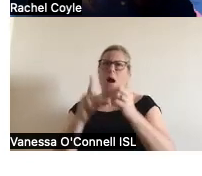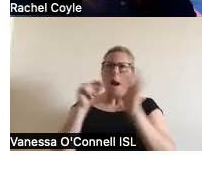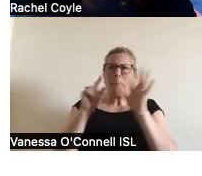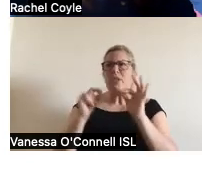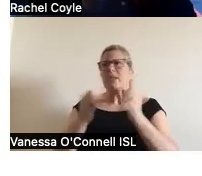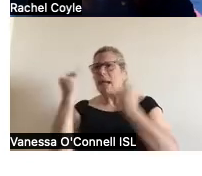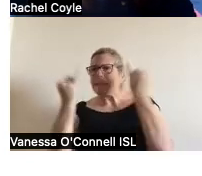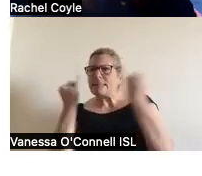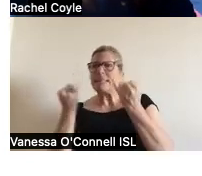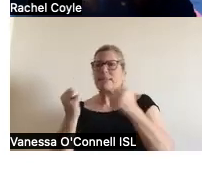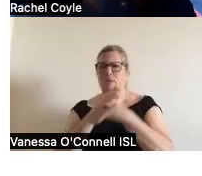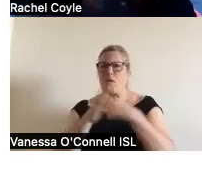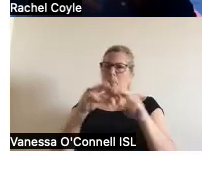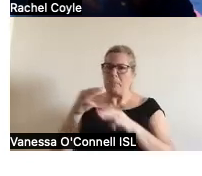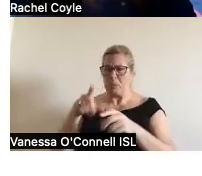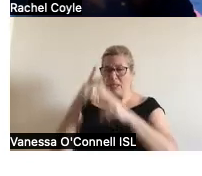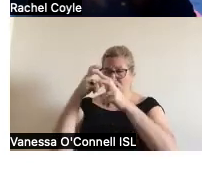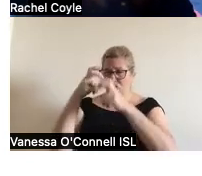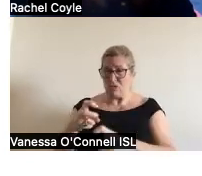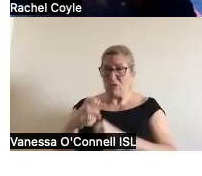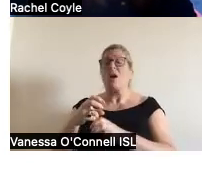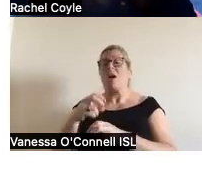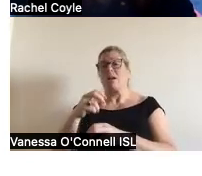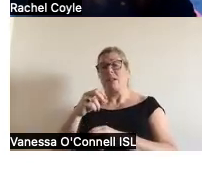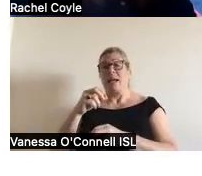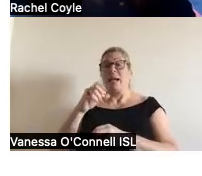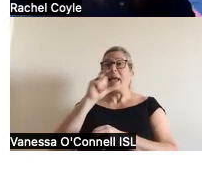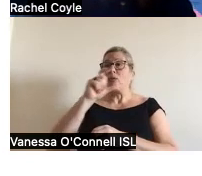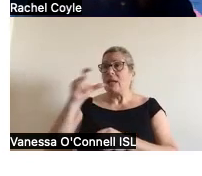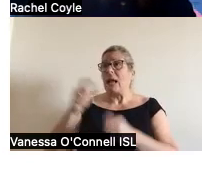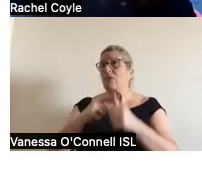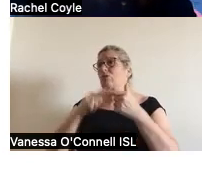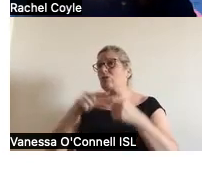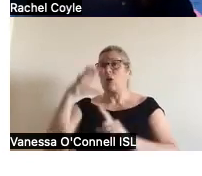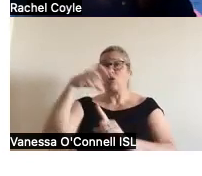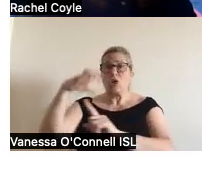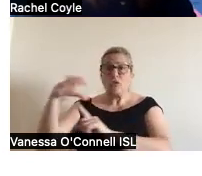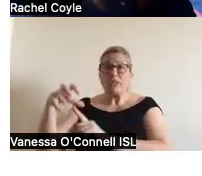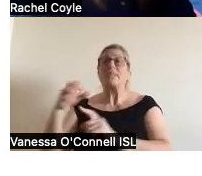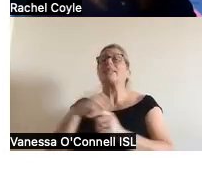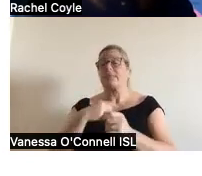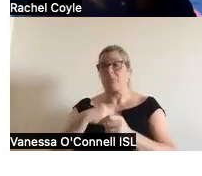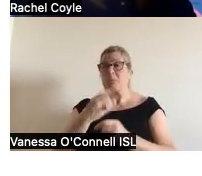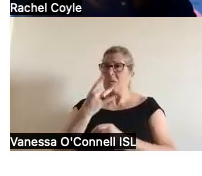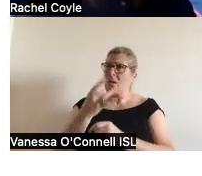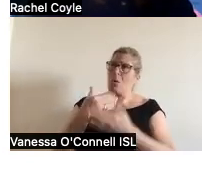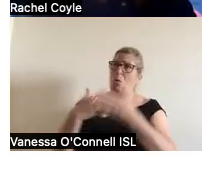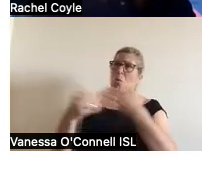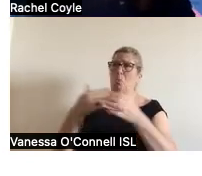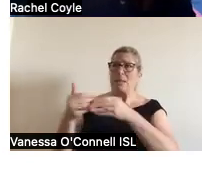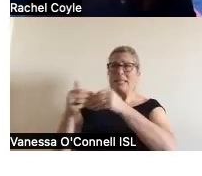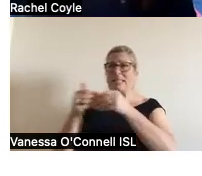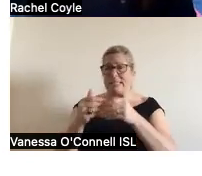out an exhaustive survey of councillors and local authorities, the toolkit builds on really good practices that are already taking place around the